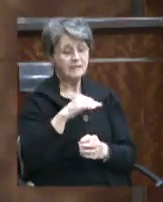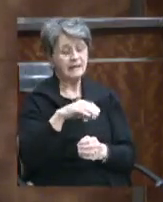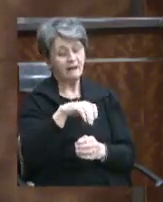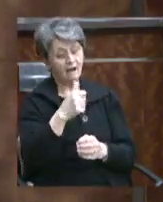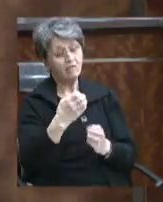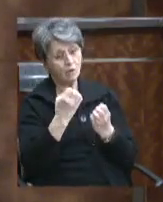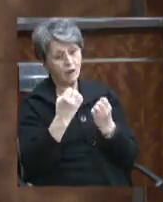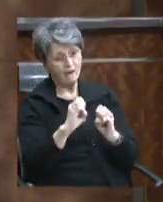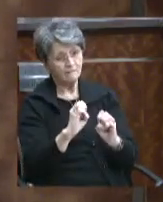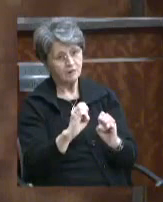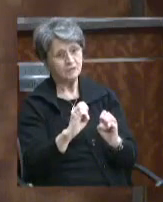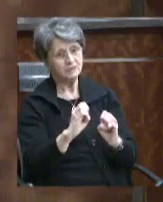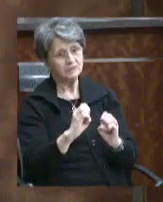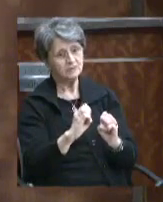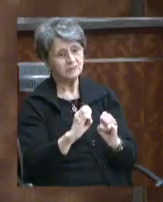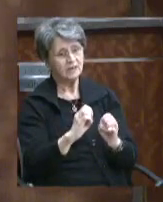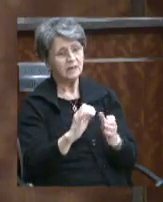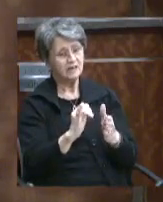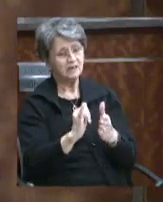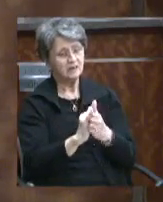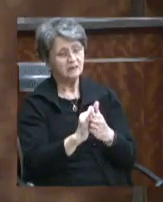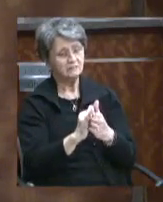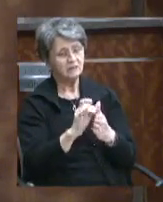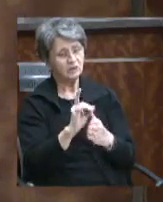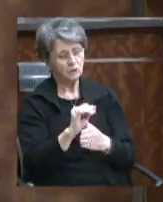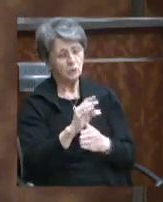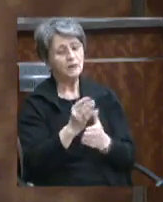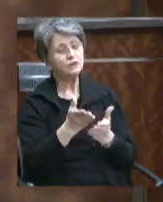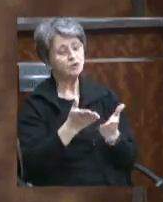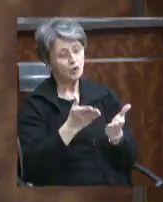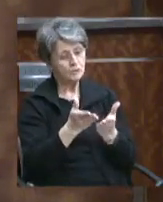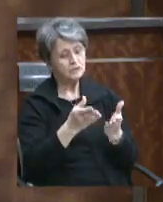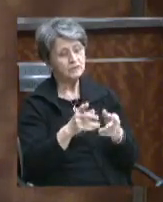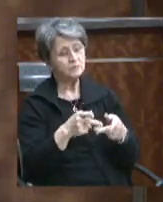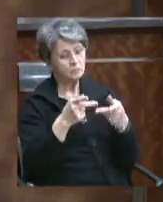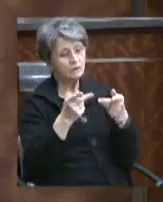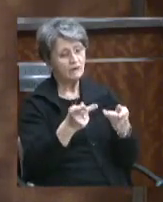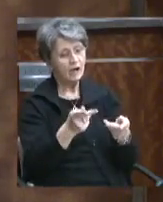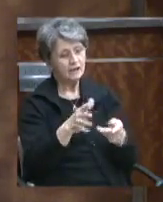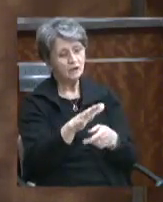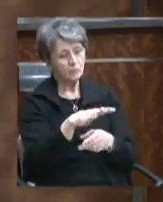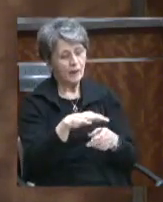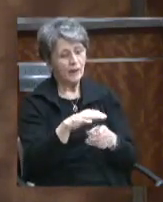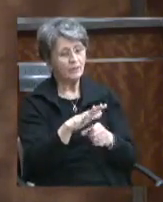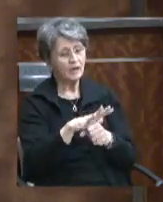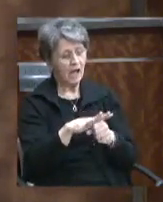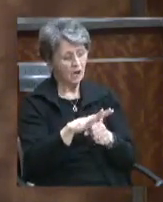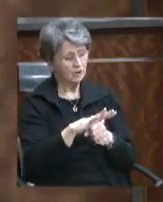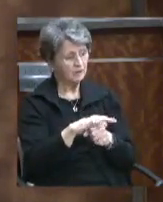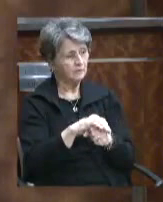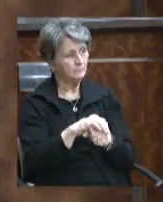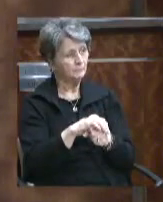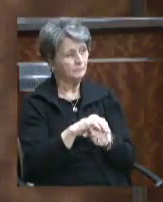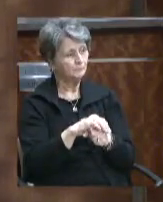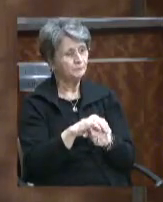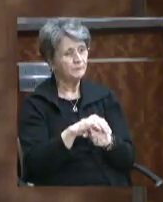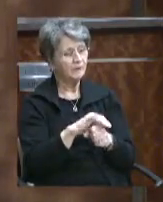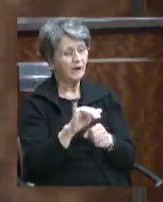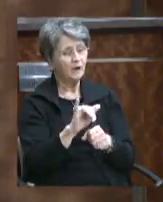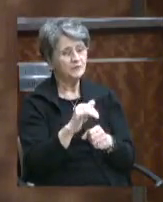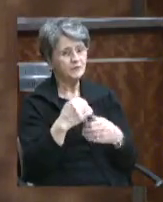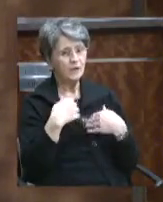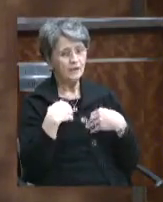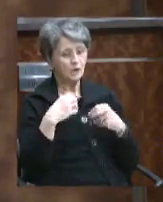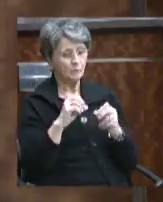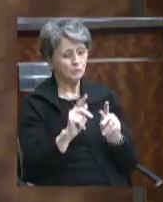that they do and services they provide around the county. I also had the opportunity